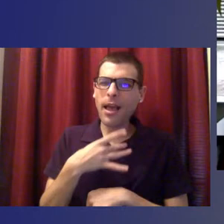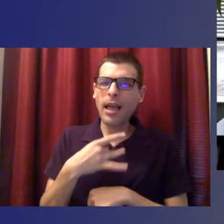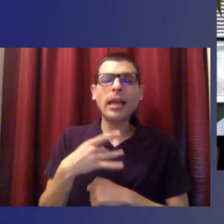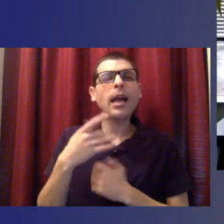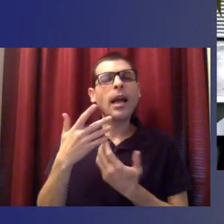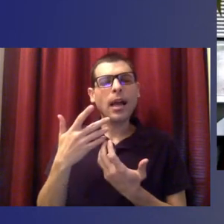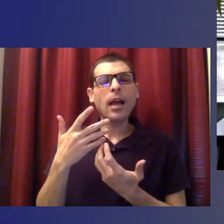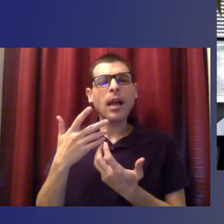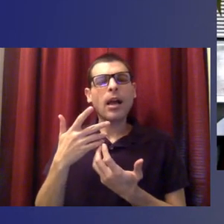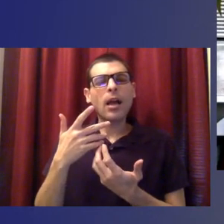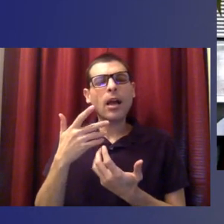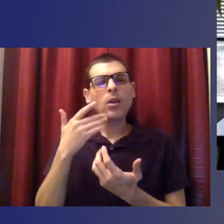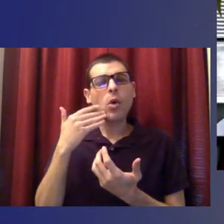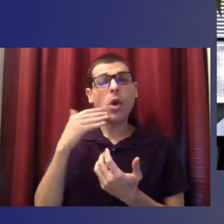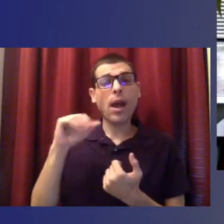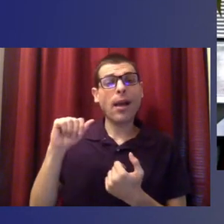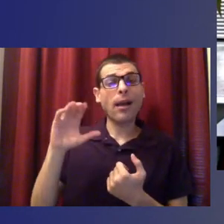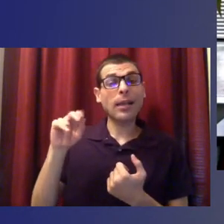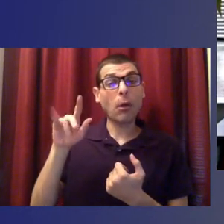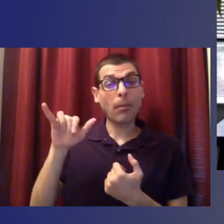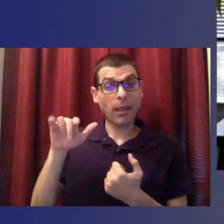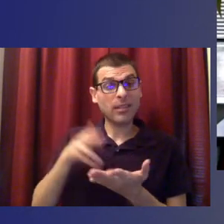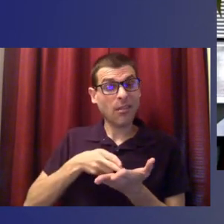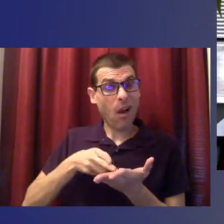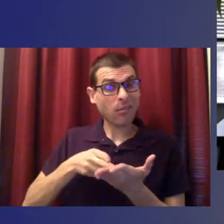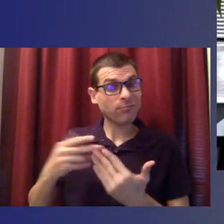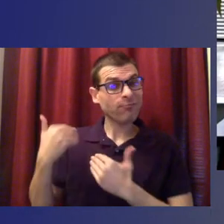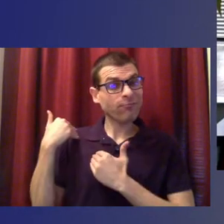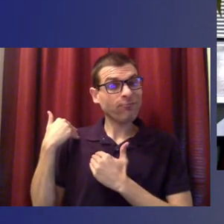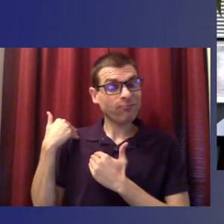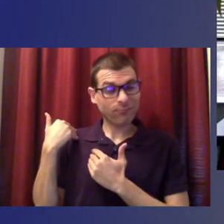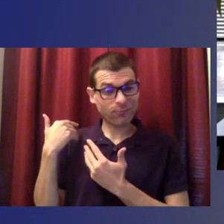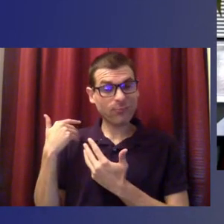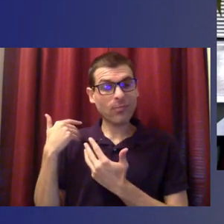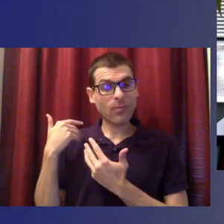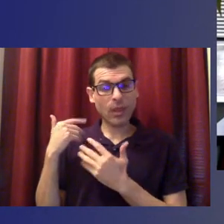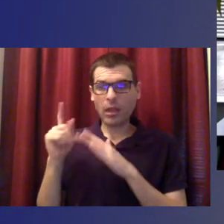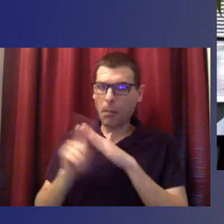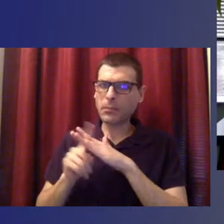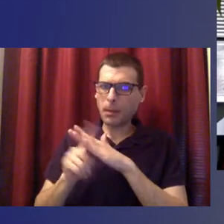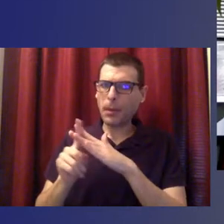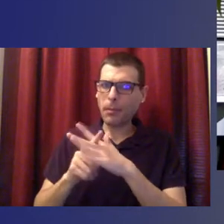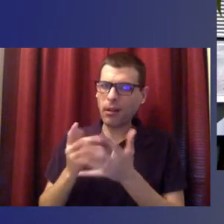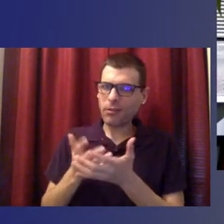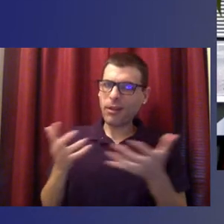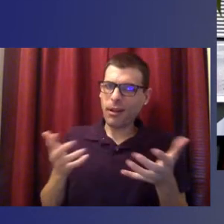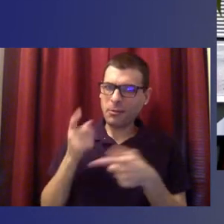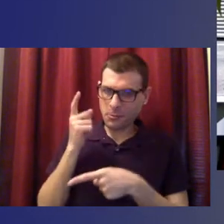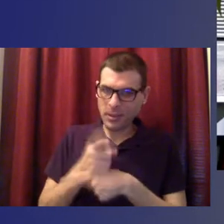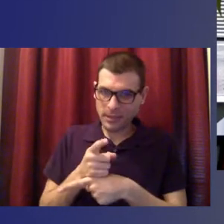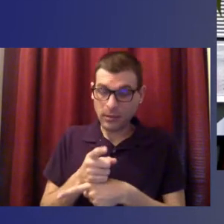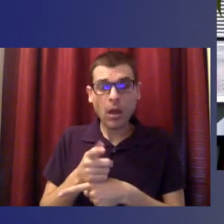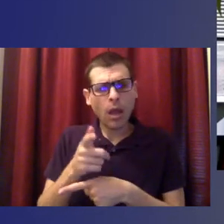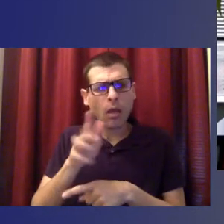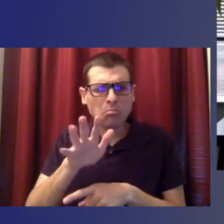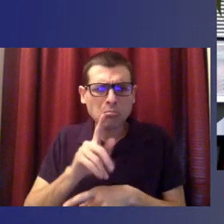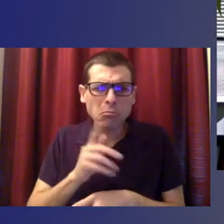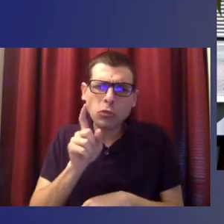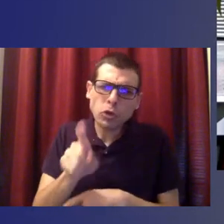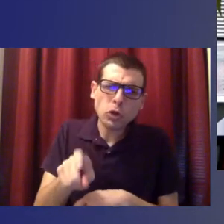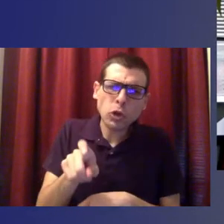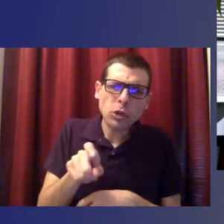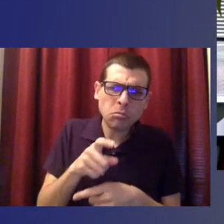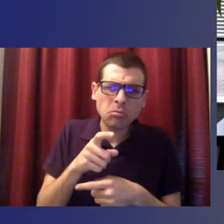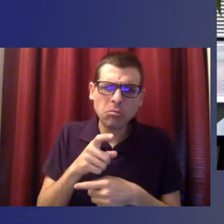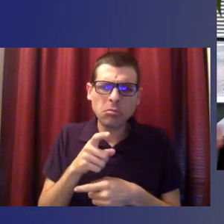supportive housing services measure, comes up appropriately so, and we would all want to embrace that. So sort of, I think you just touched